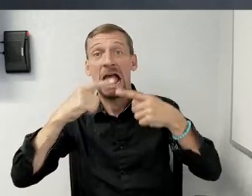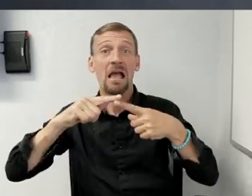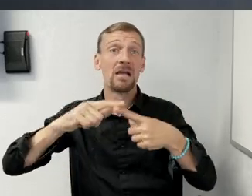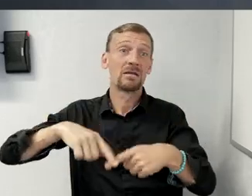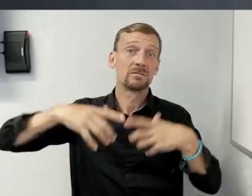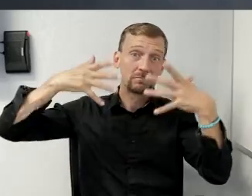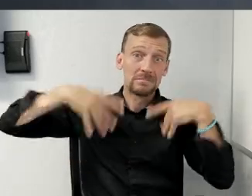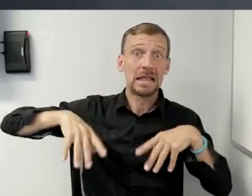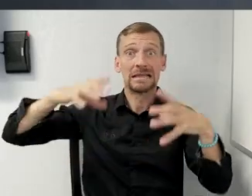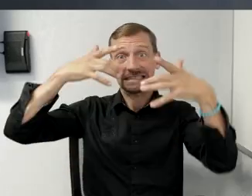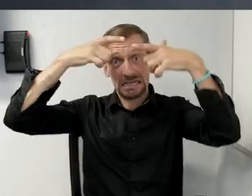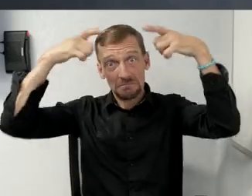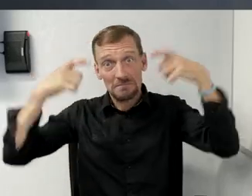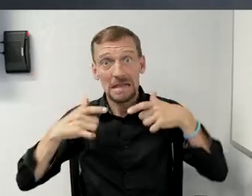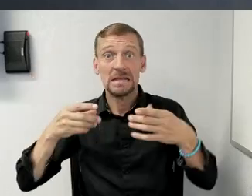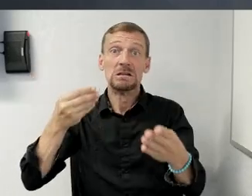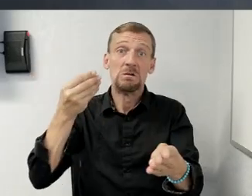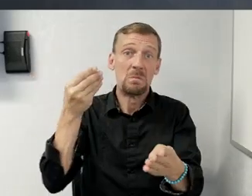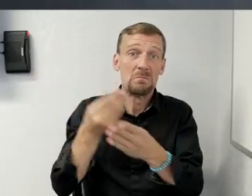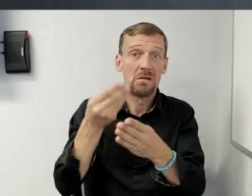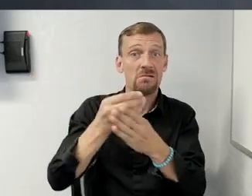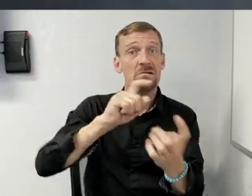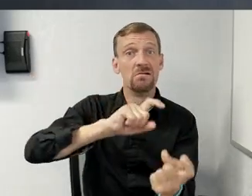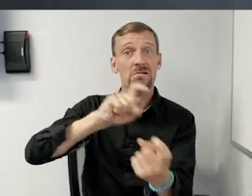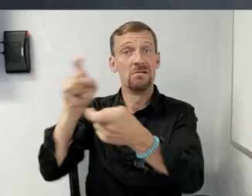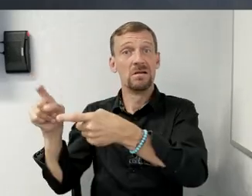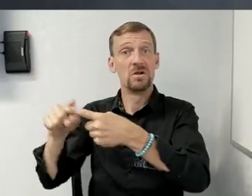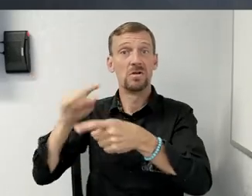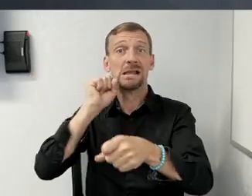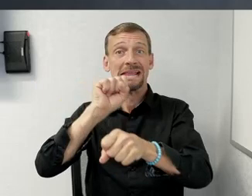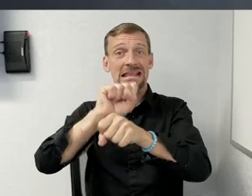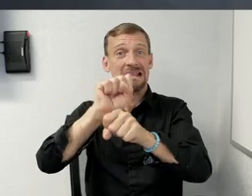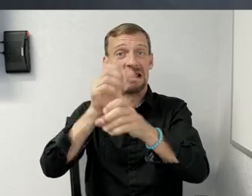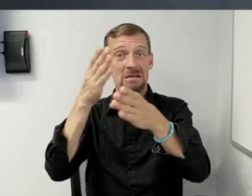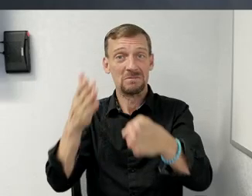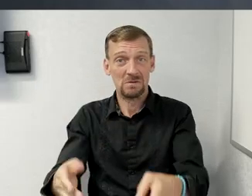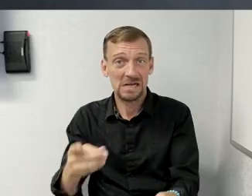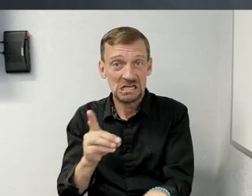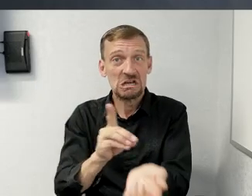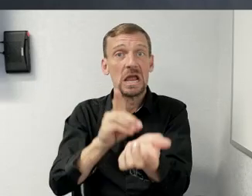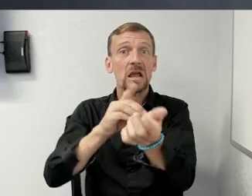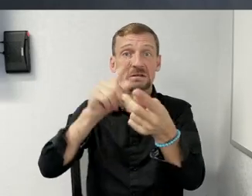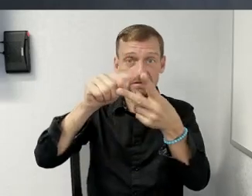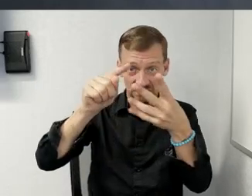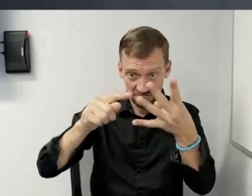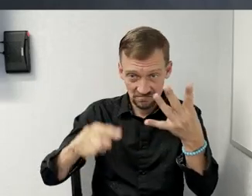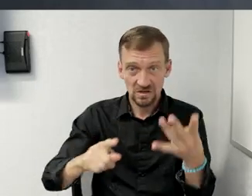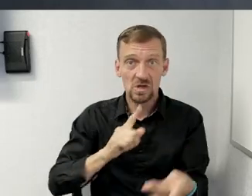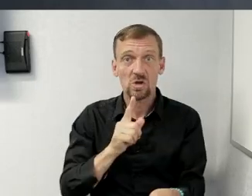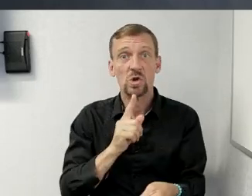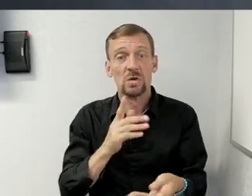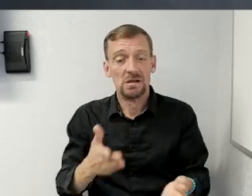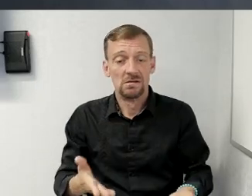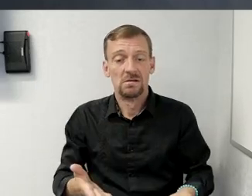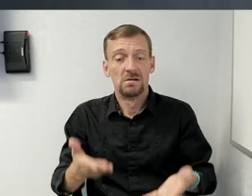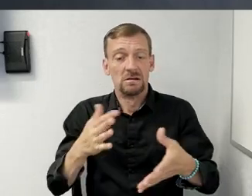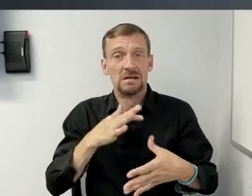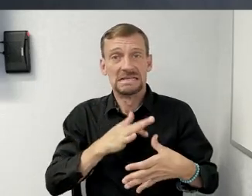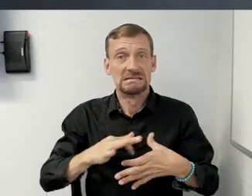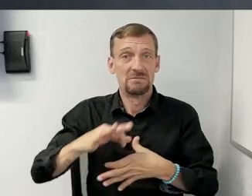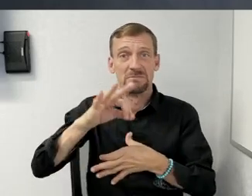and money to our employees, our physicians, has really lifted the spirits of